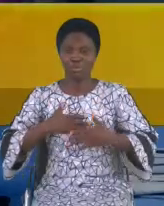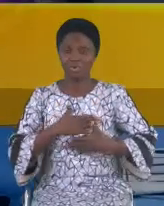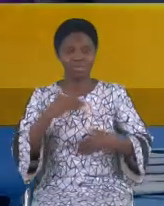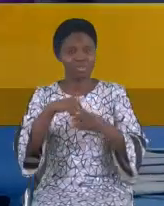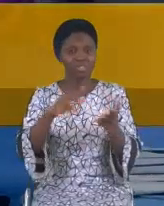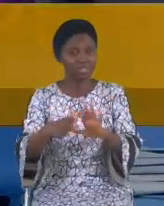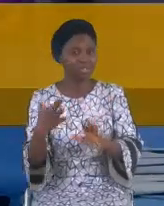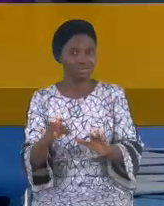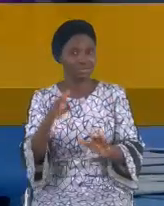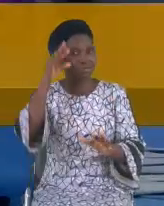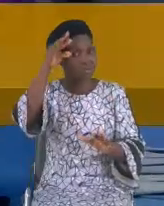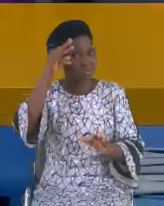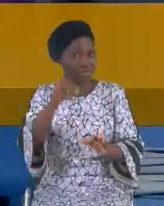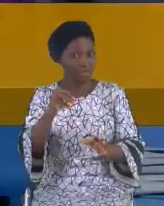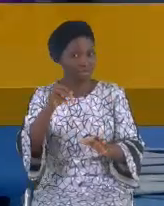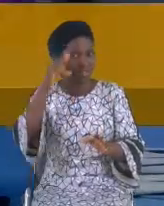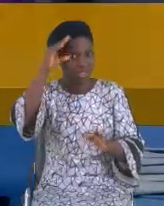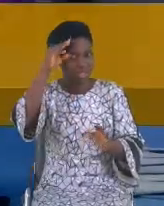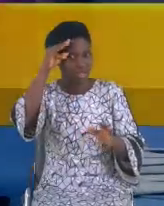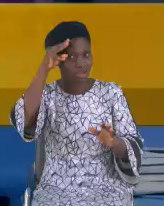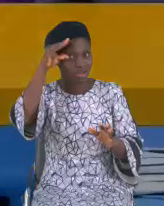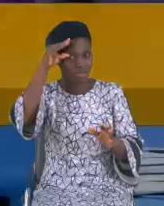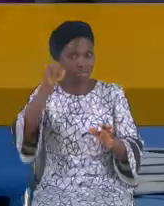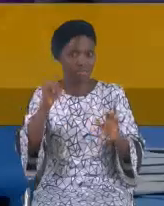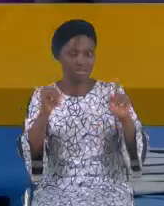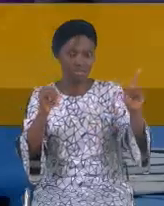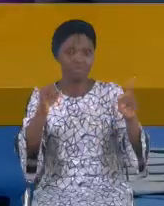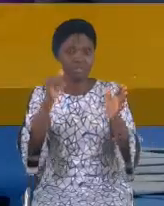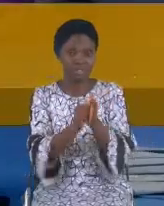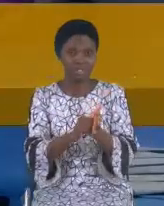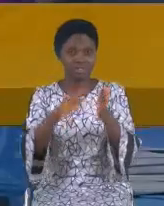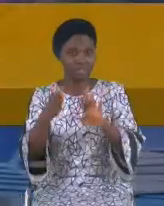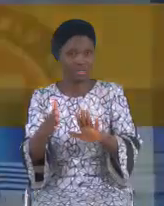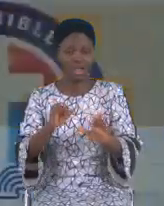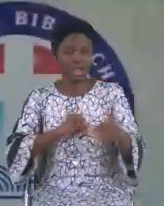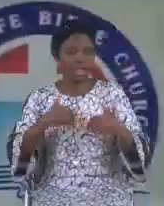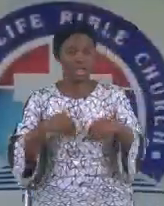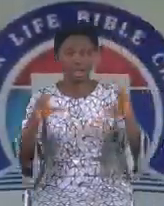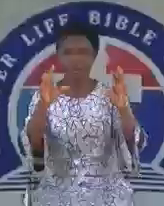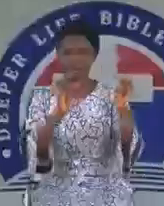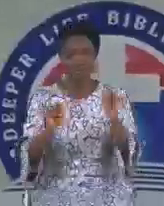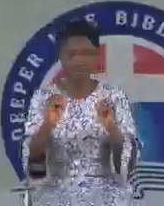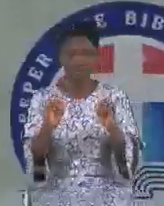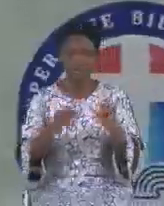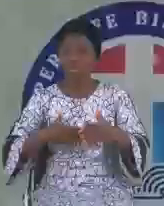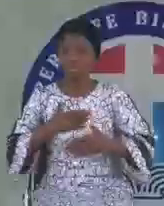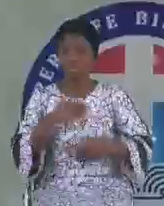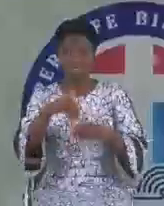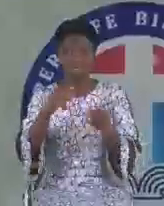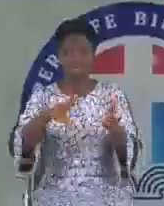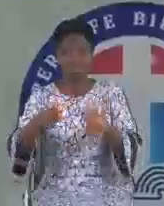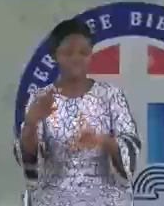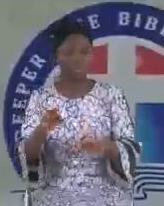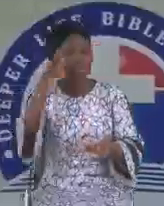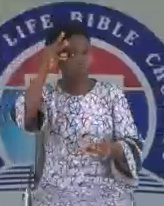dies. I have no pleasure in the death of him that dieth. Come back to